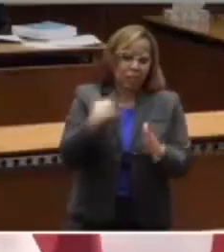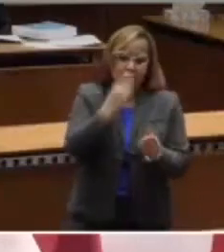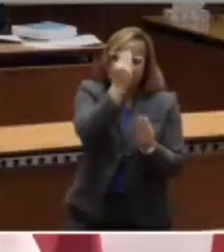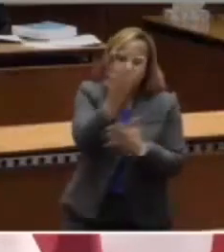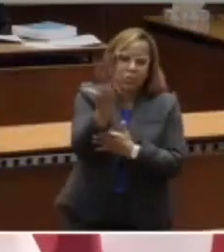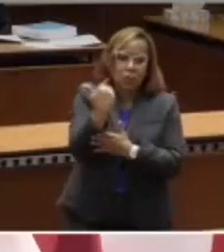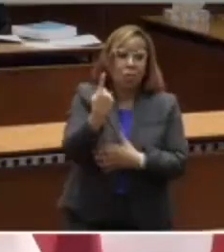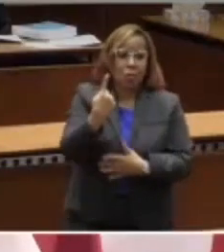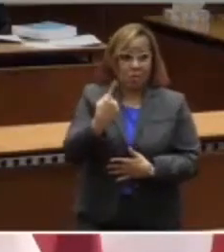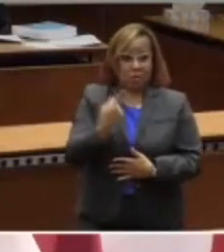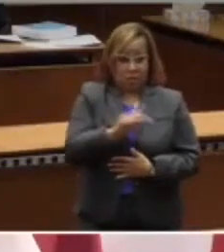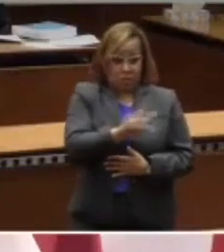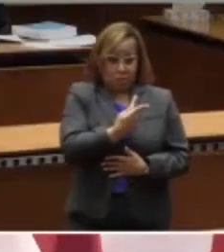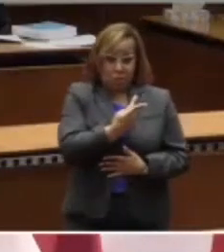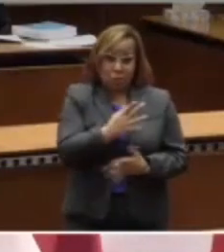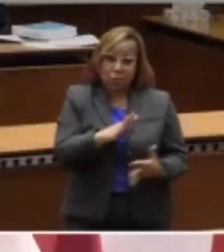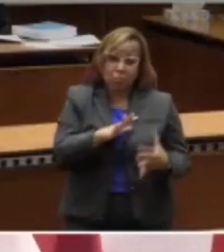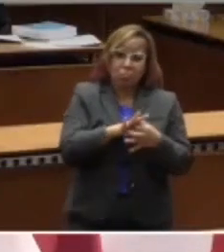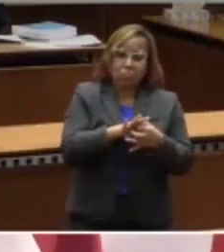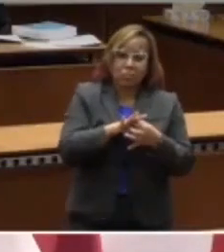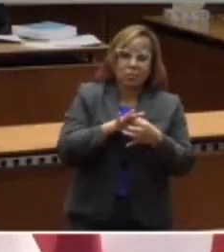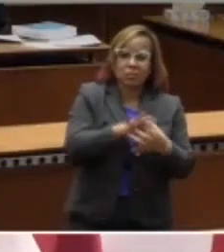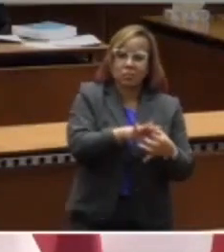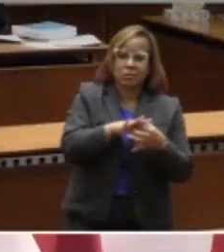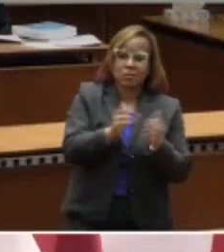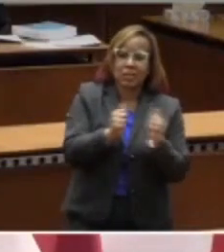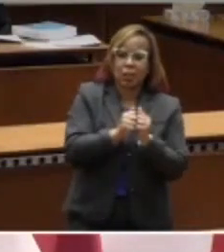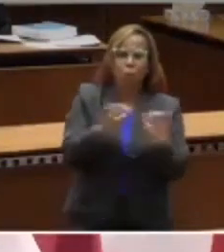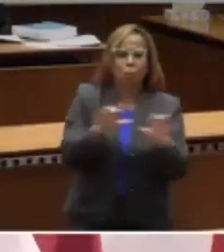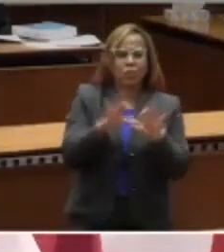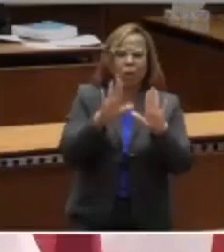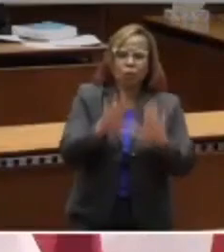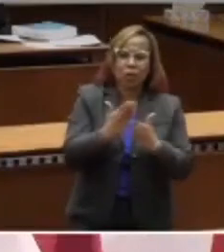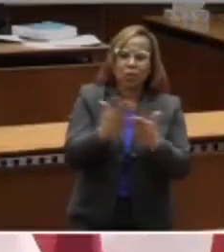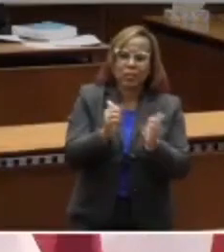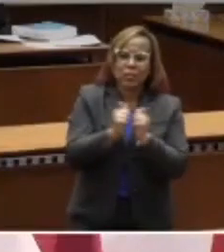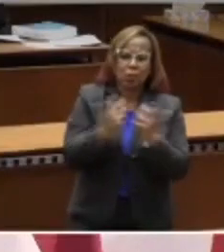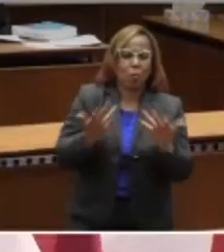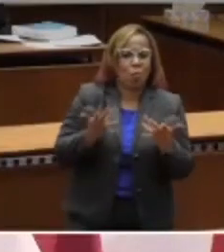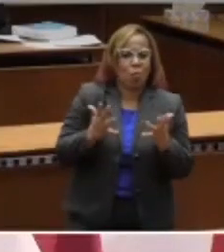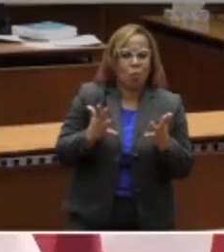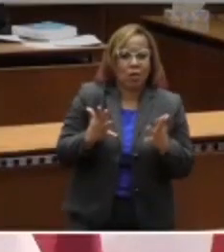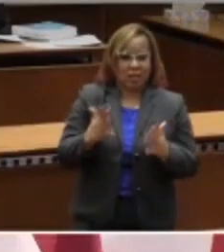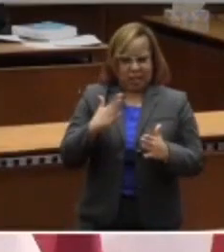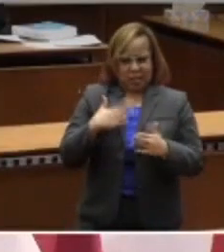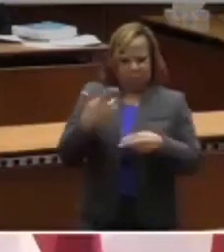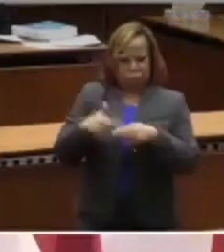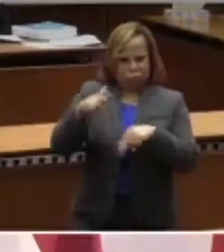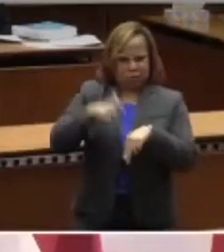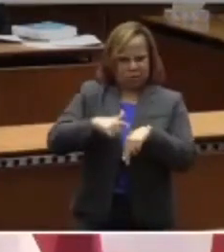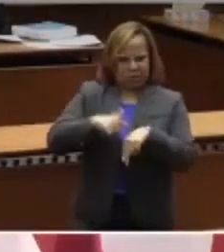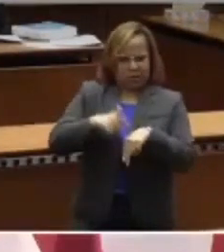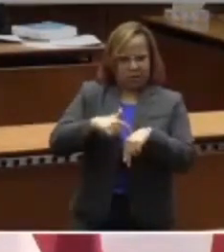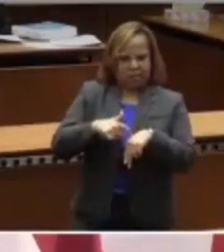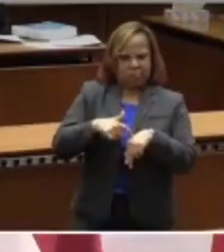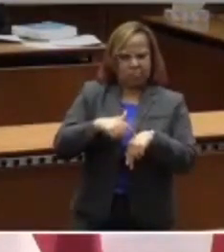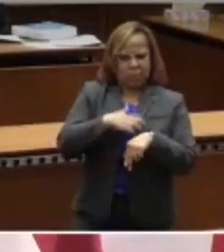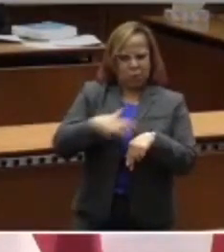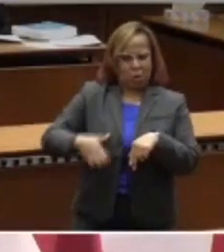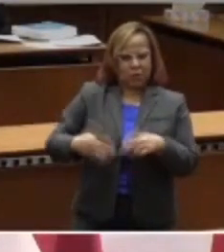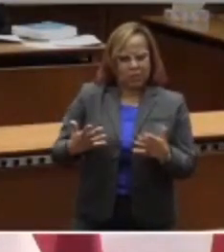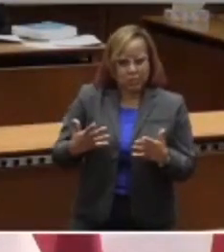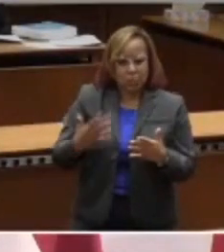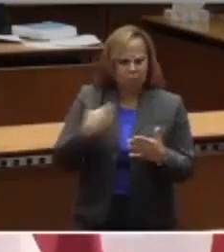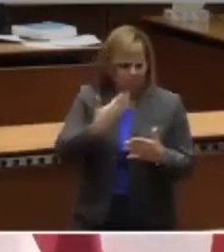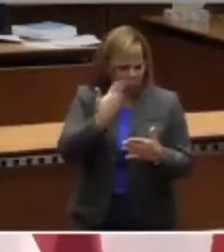before, we're in this together. We've done great things together already in my short time in office. And I